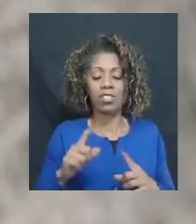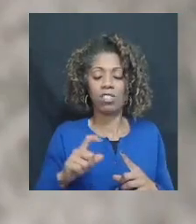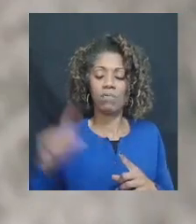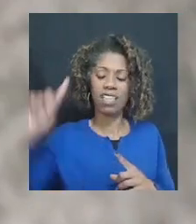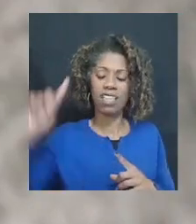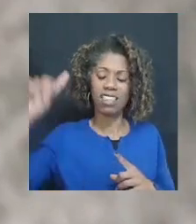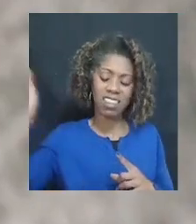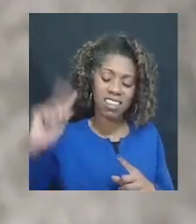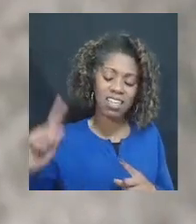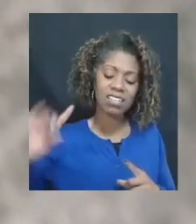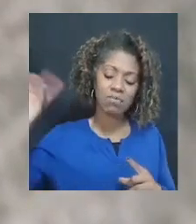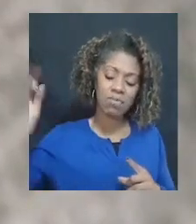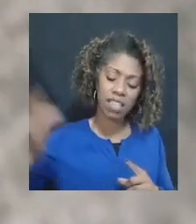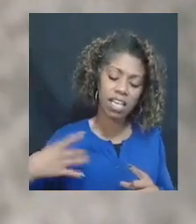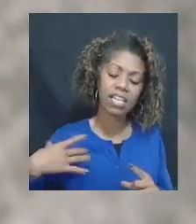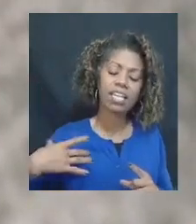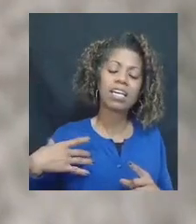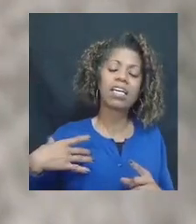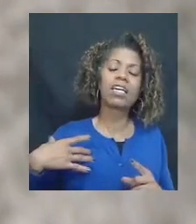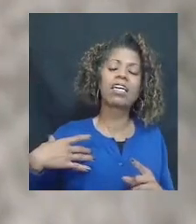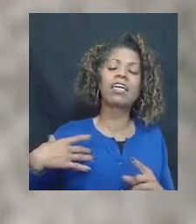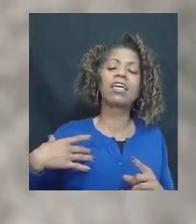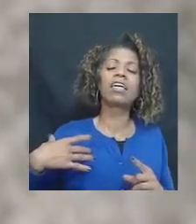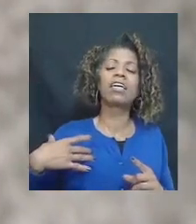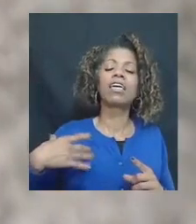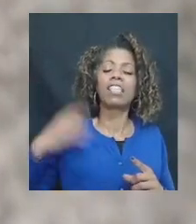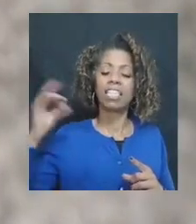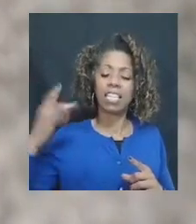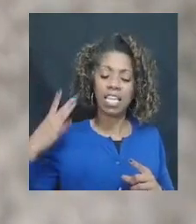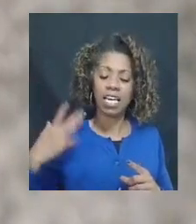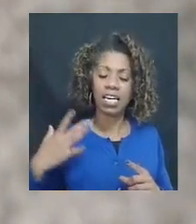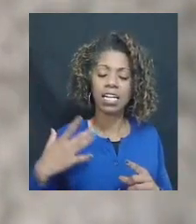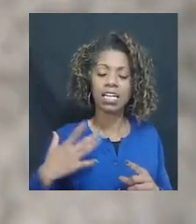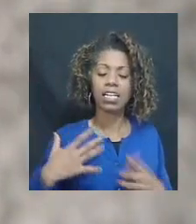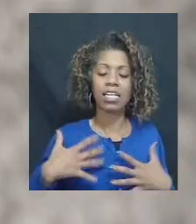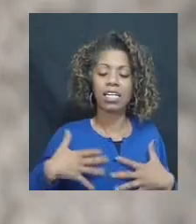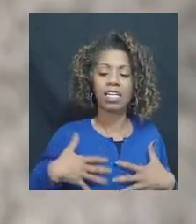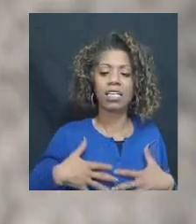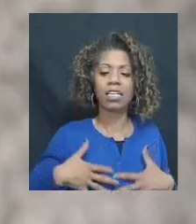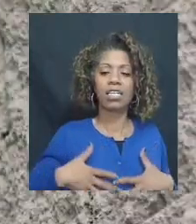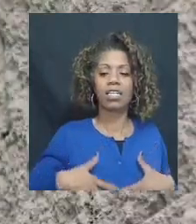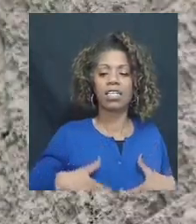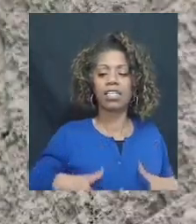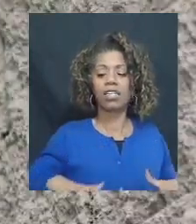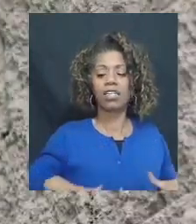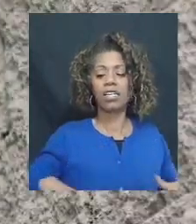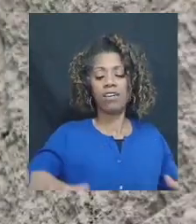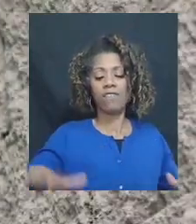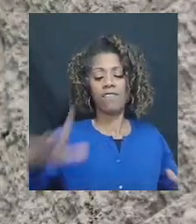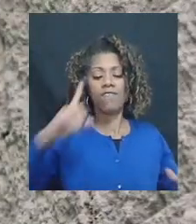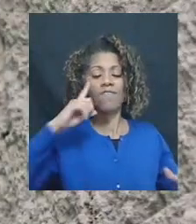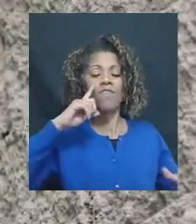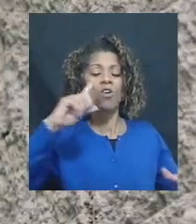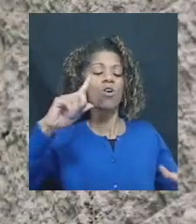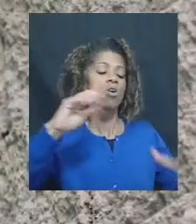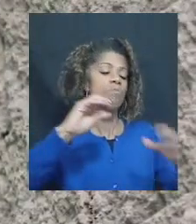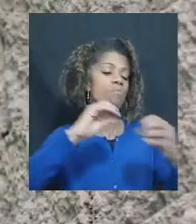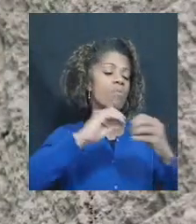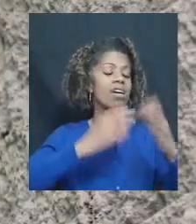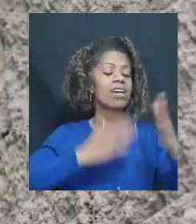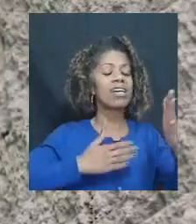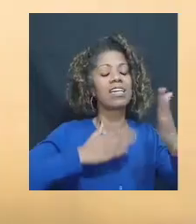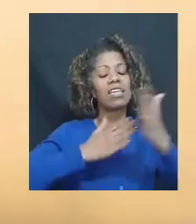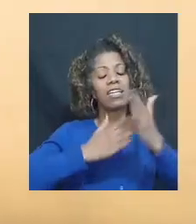and the lightning rides. Raise ourselves up higher. Against all